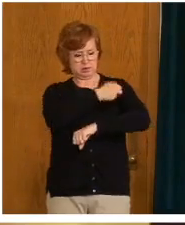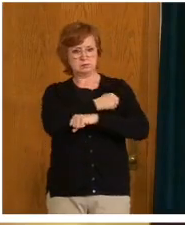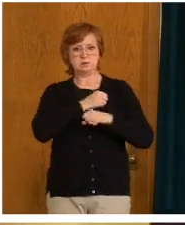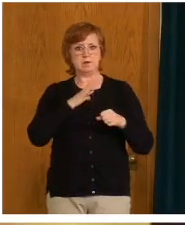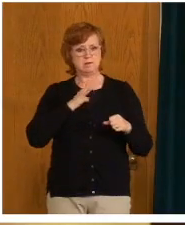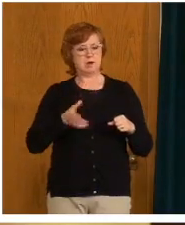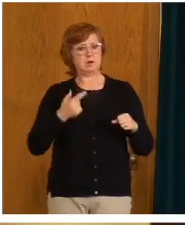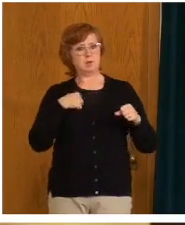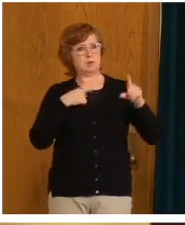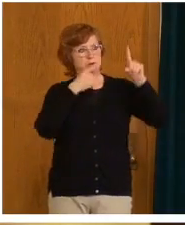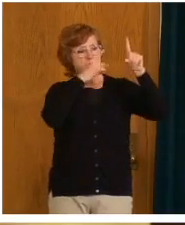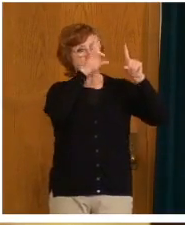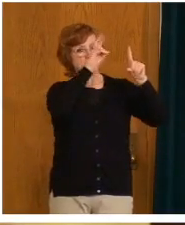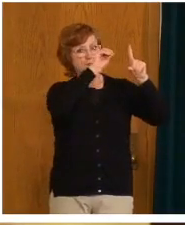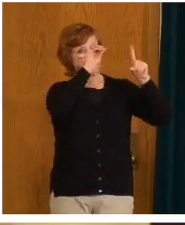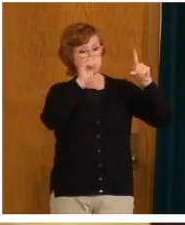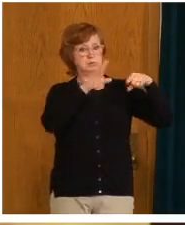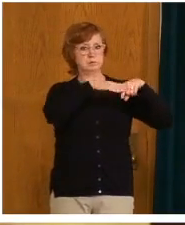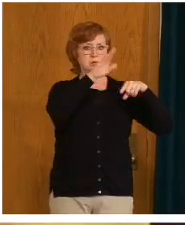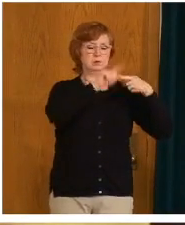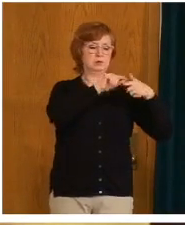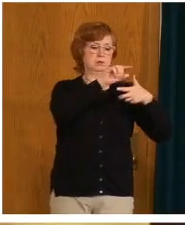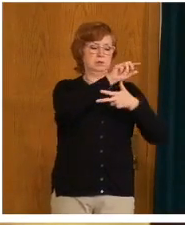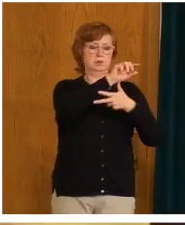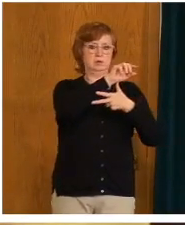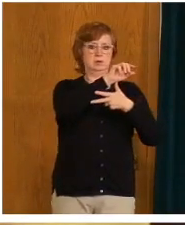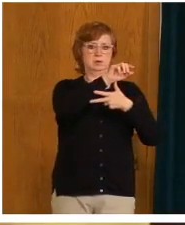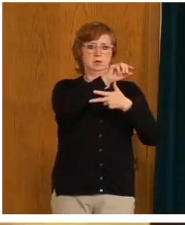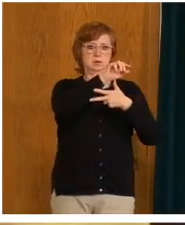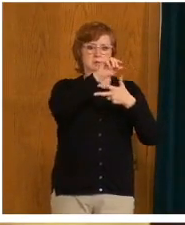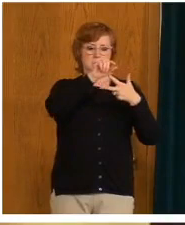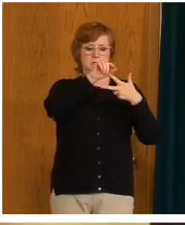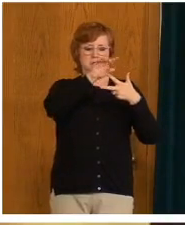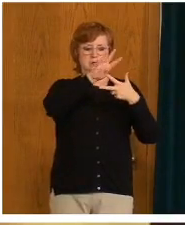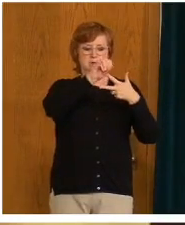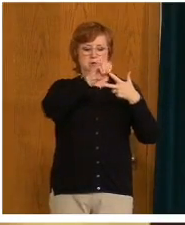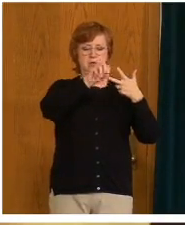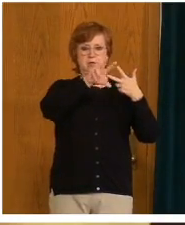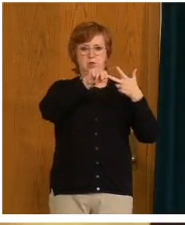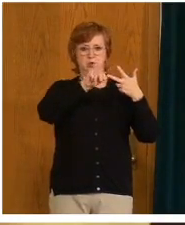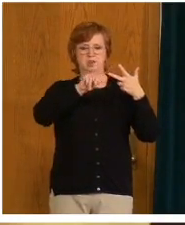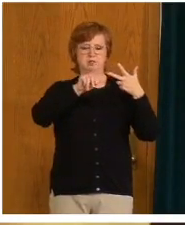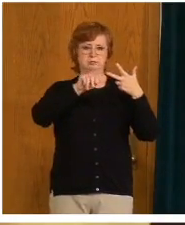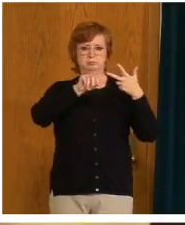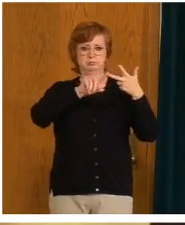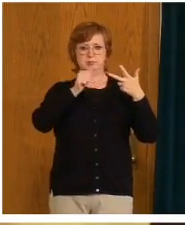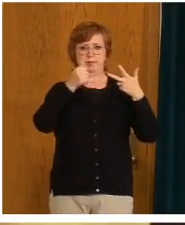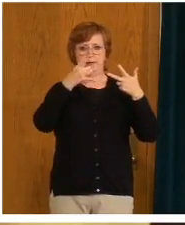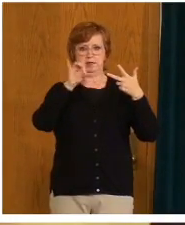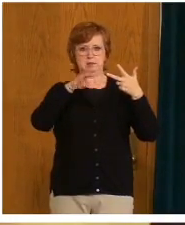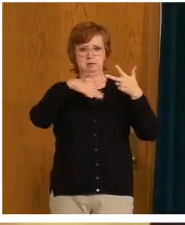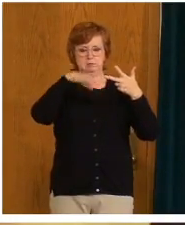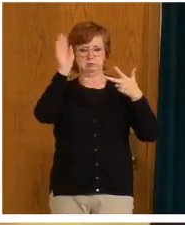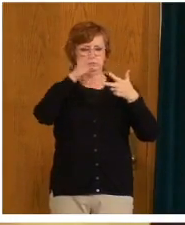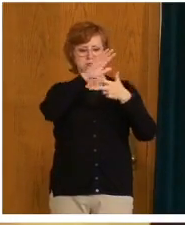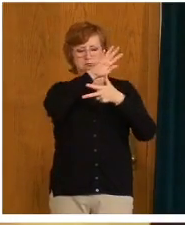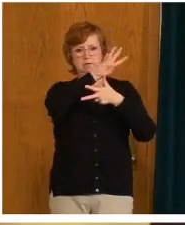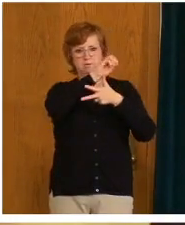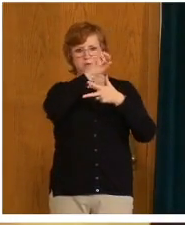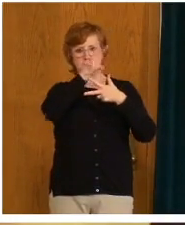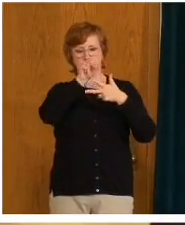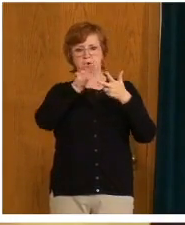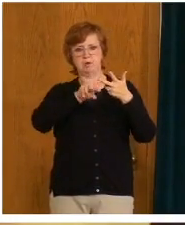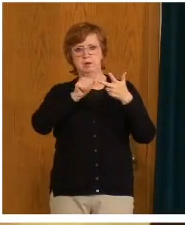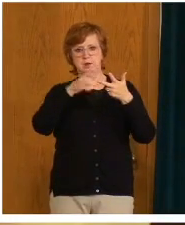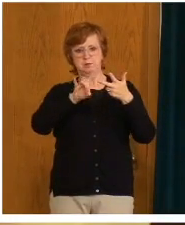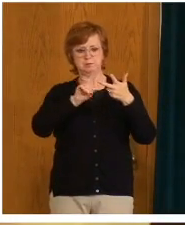and ultimately 18 and over. And we're seeing very, very strong uptake from Saskatchewan people. When we achieved